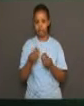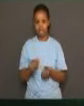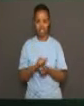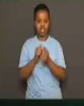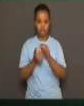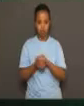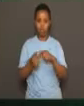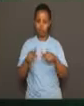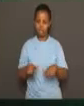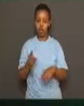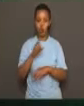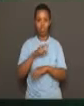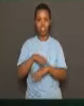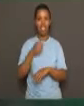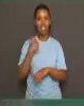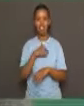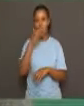we know to this day.